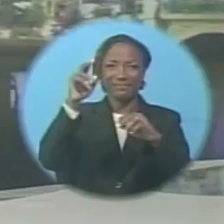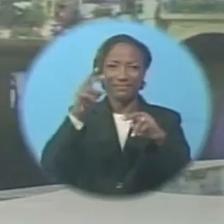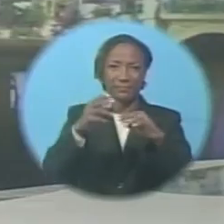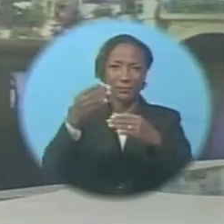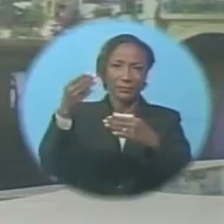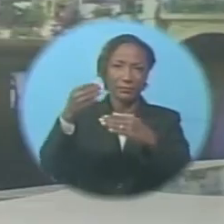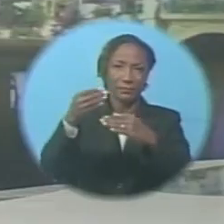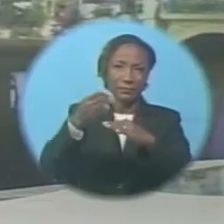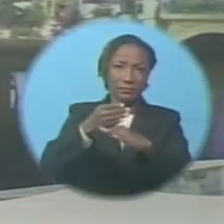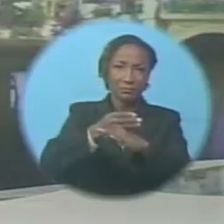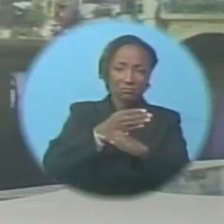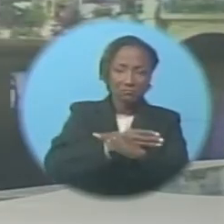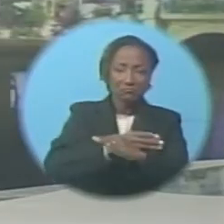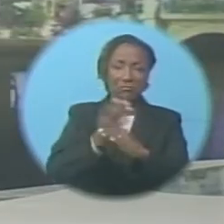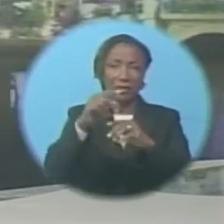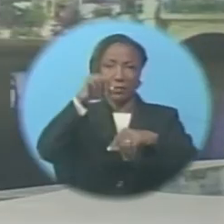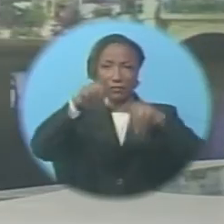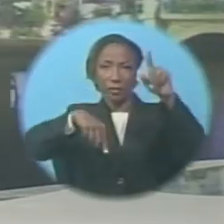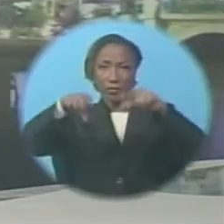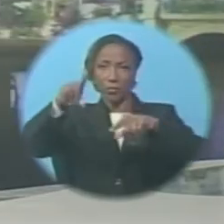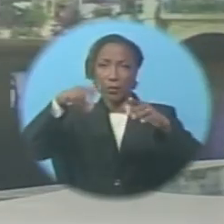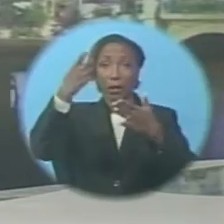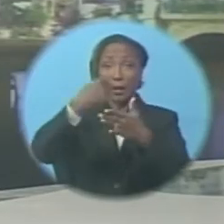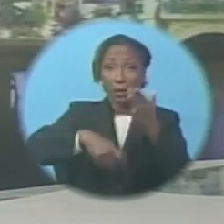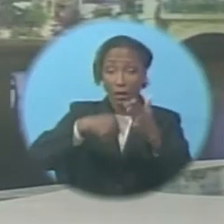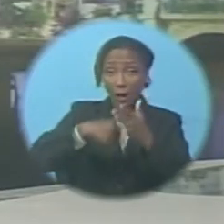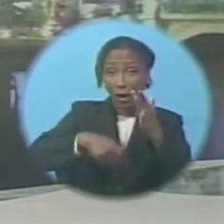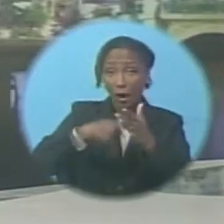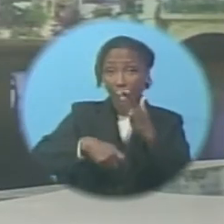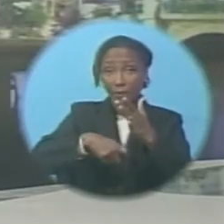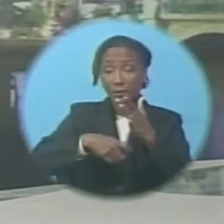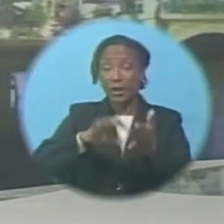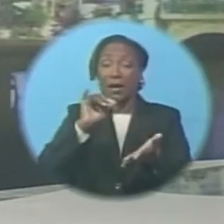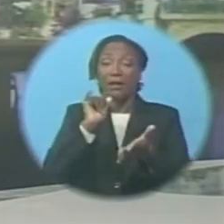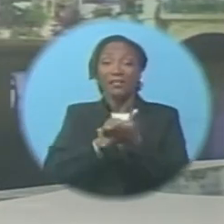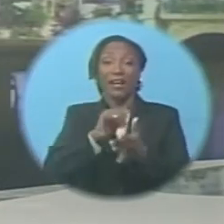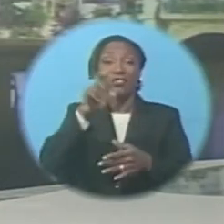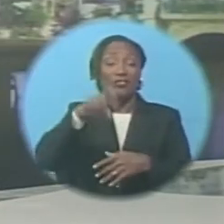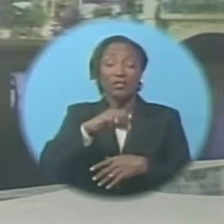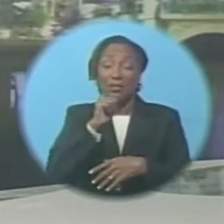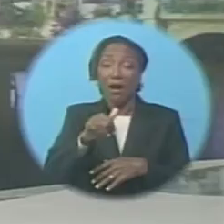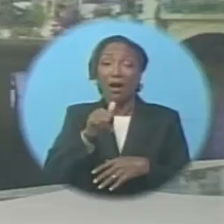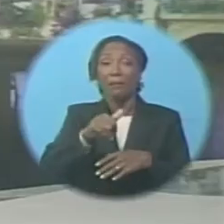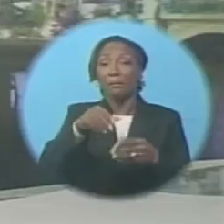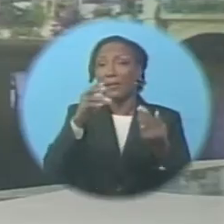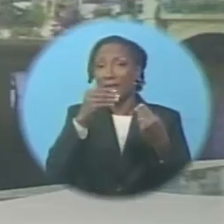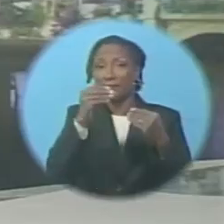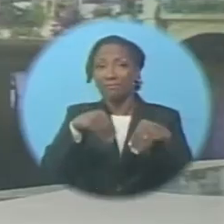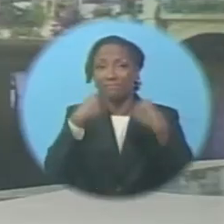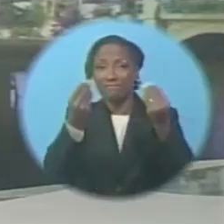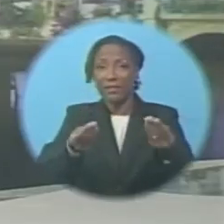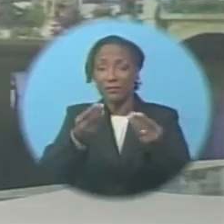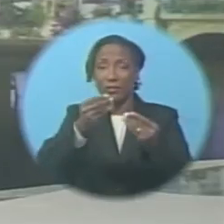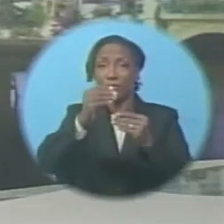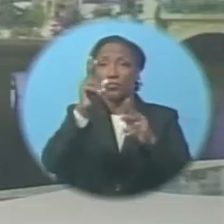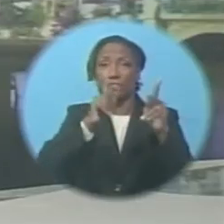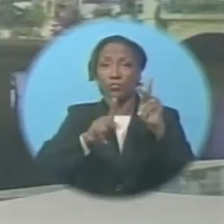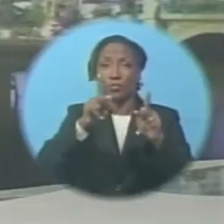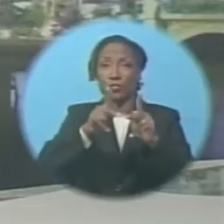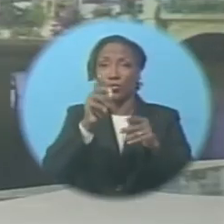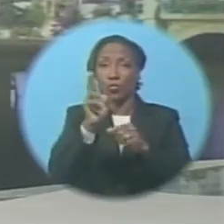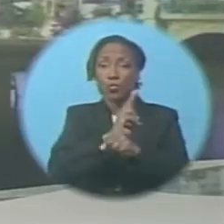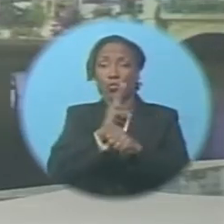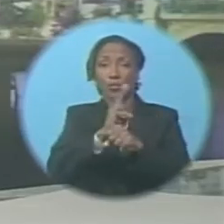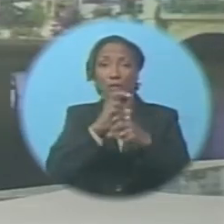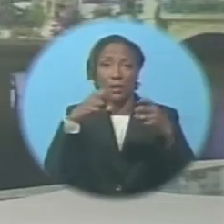to Barbadians. That's the latest ruling of the Fair Trading Commission after reviewing the Barbados Light and Power's application to apply the